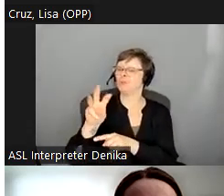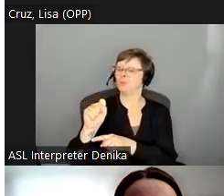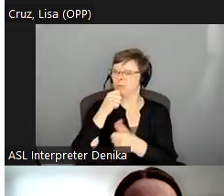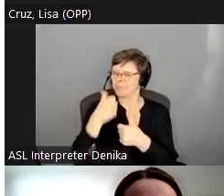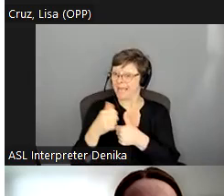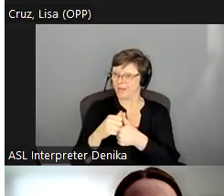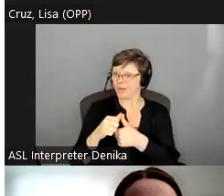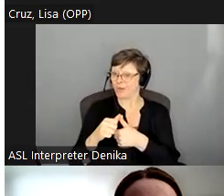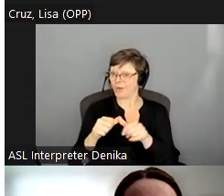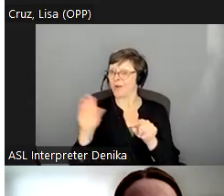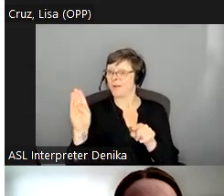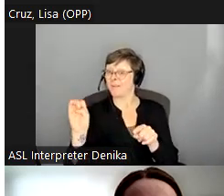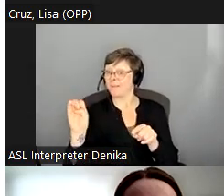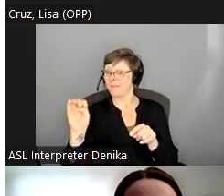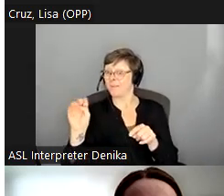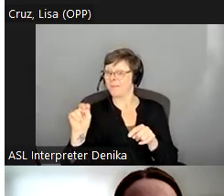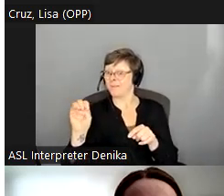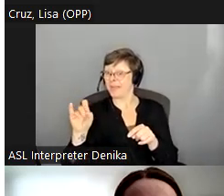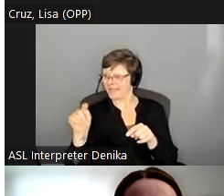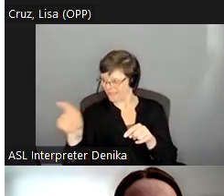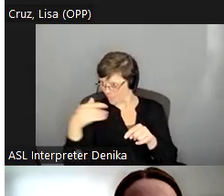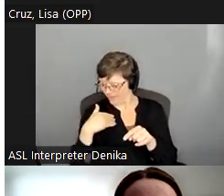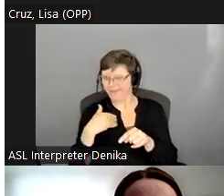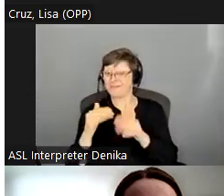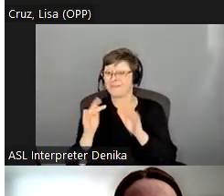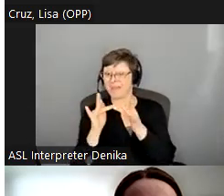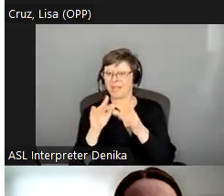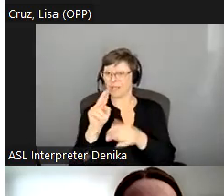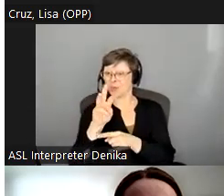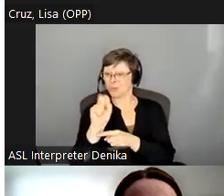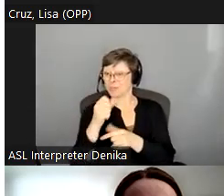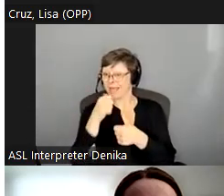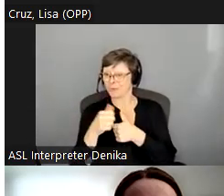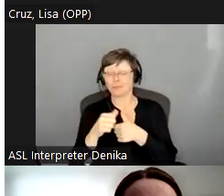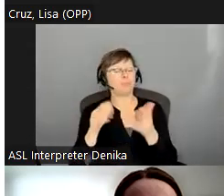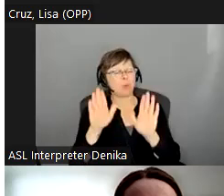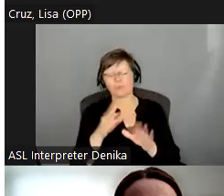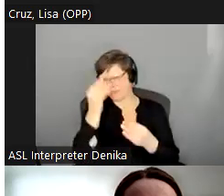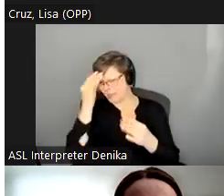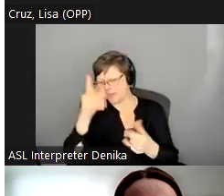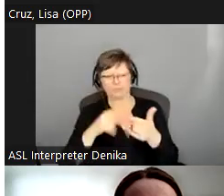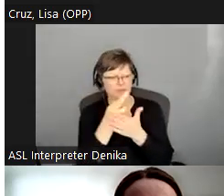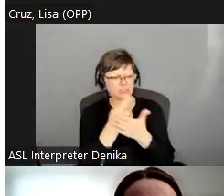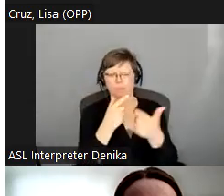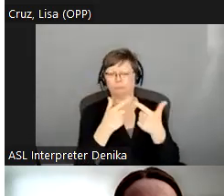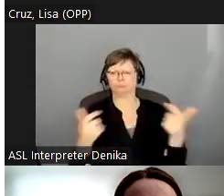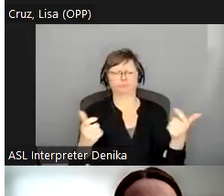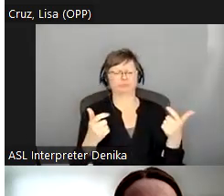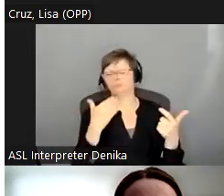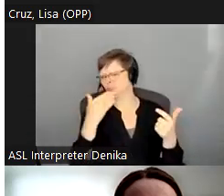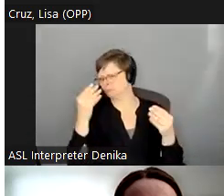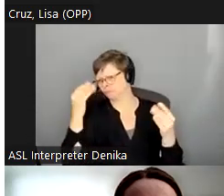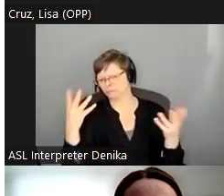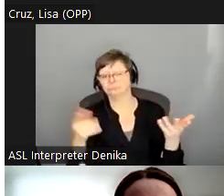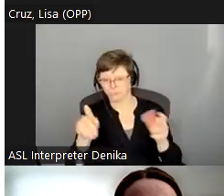Benedict informed people that they do have a online newsletter. It's full of great information and resources and that you can sign up online